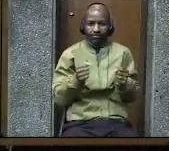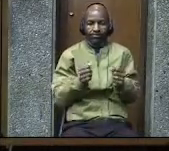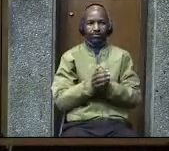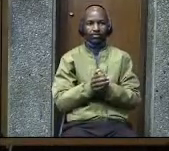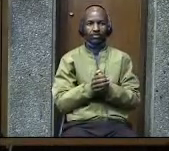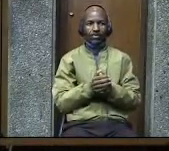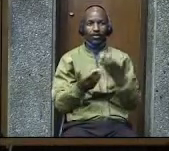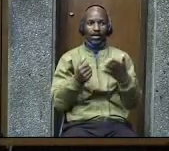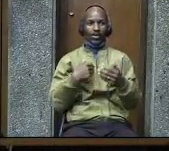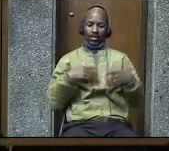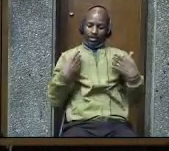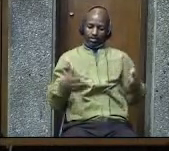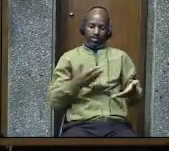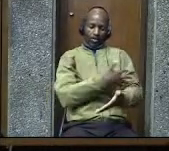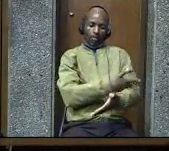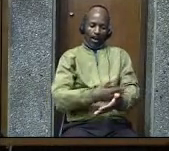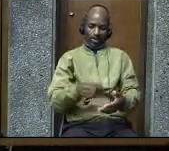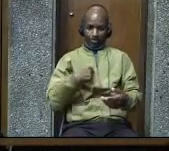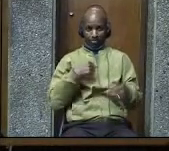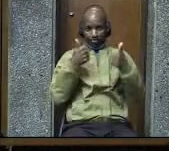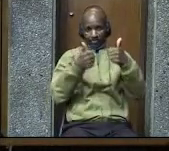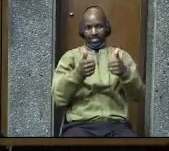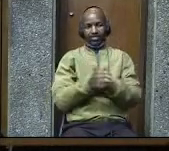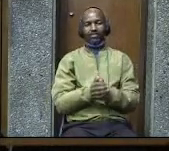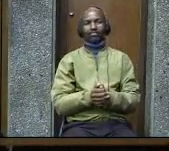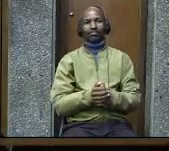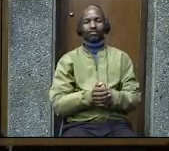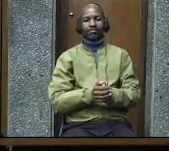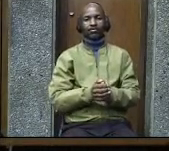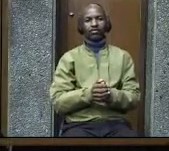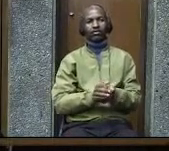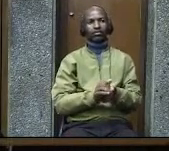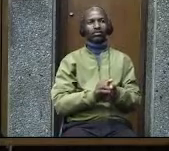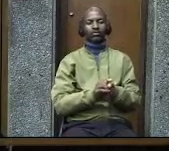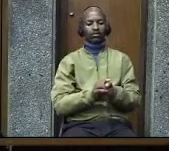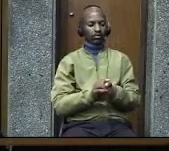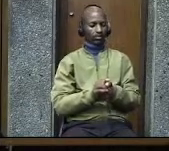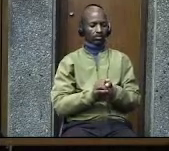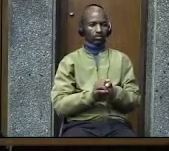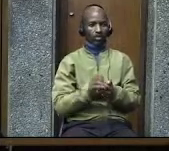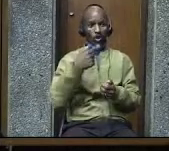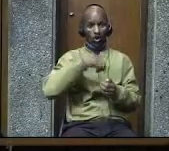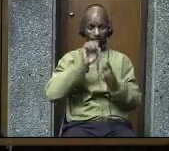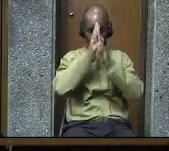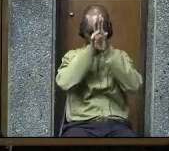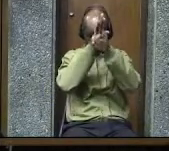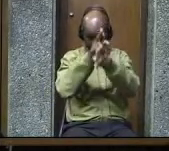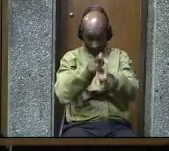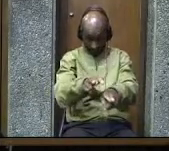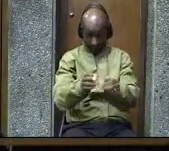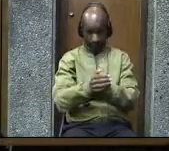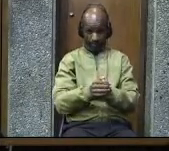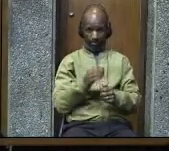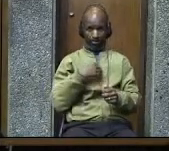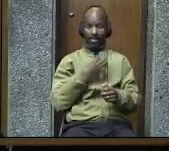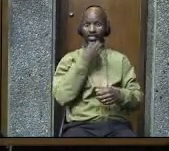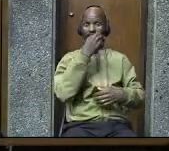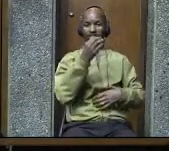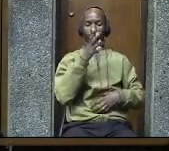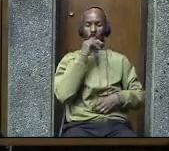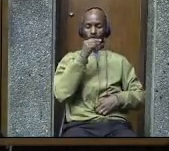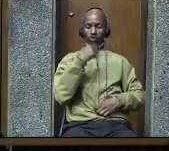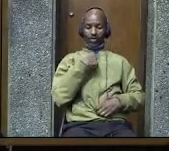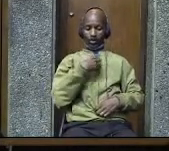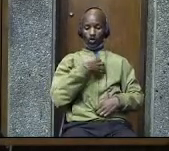at least Maria ka khono o tsamae ke all protocol observed ka kena tabentsa puo ya